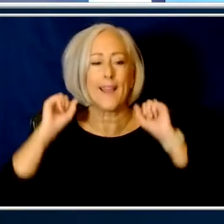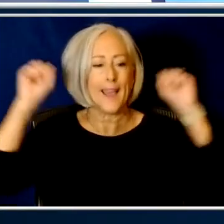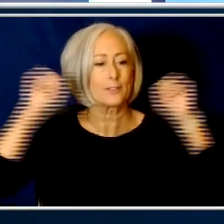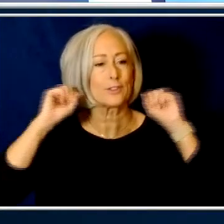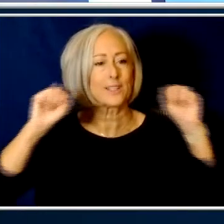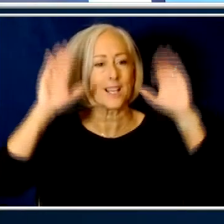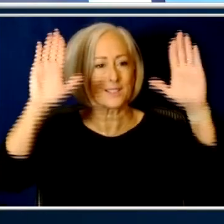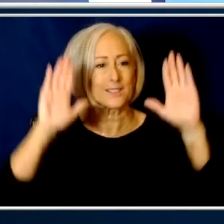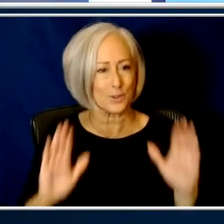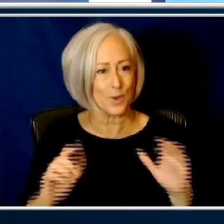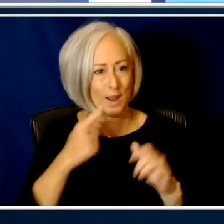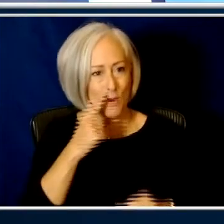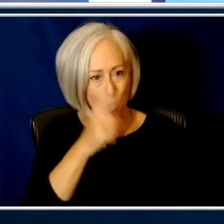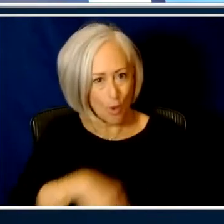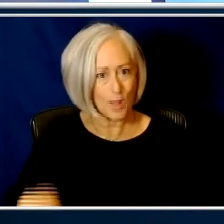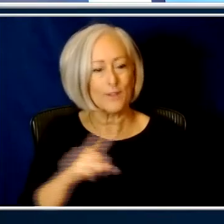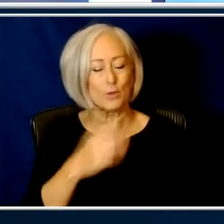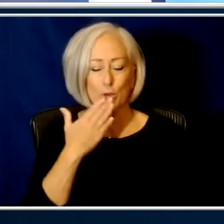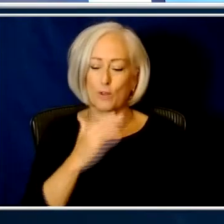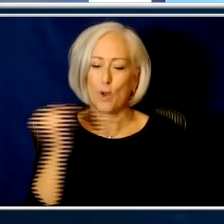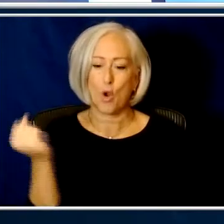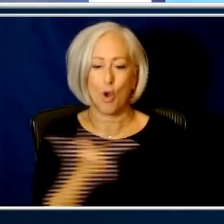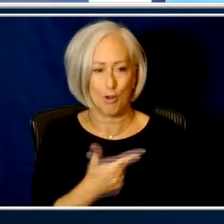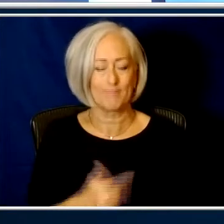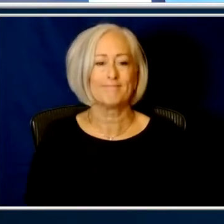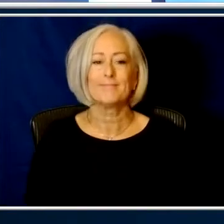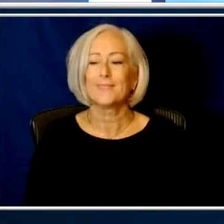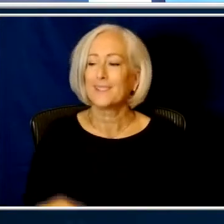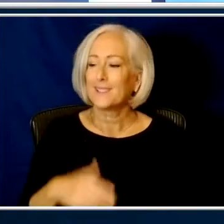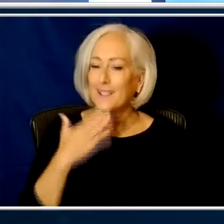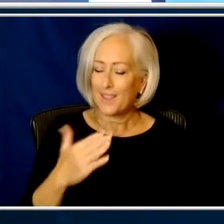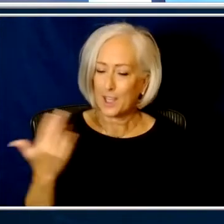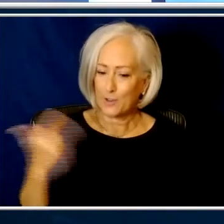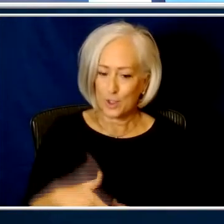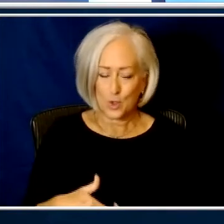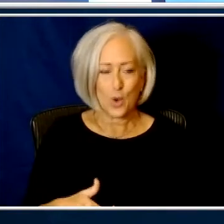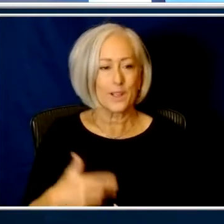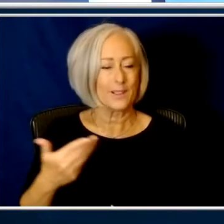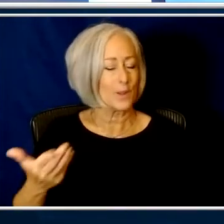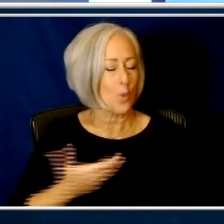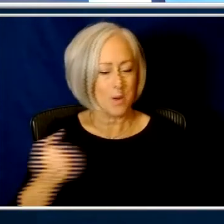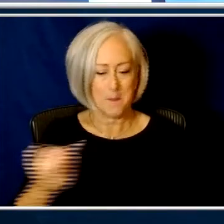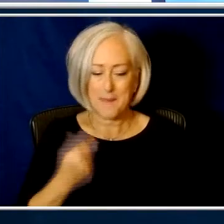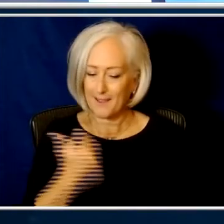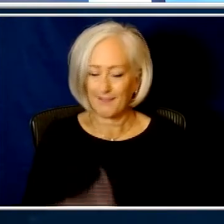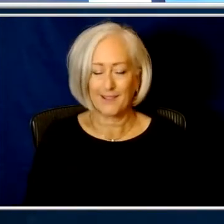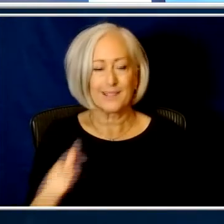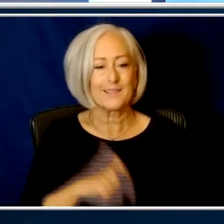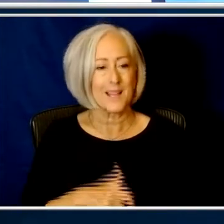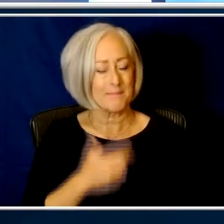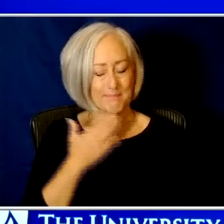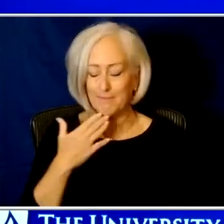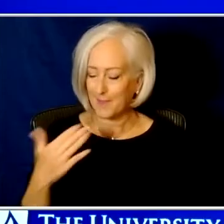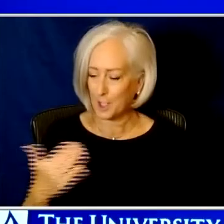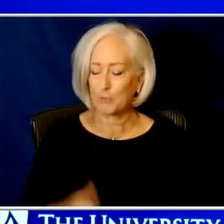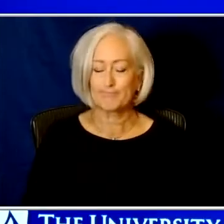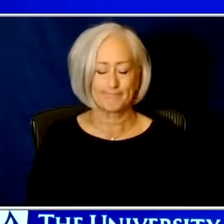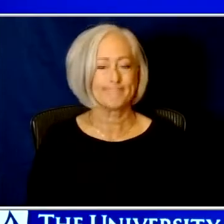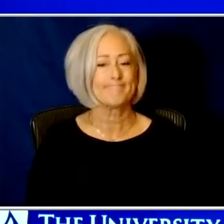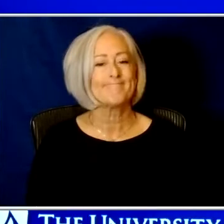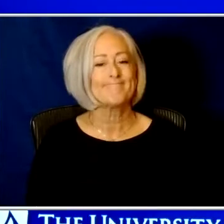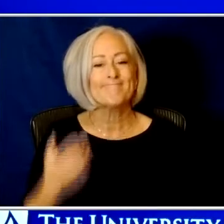overall survival. So there's nothing to be afraid. We've made a lot of progress in terms of breast cancer and other cancers. So just knowing